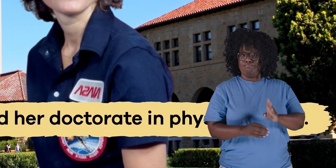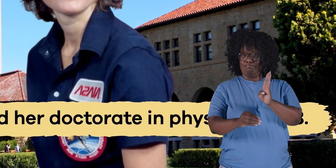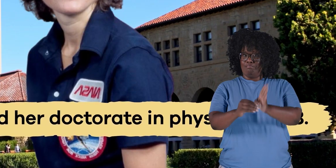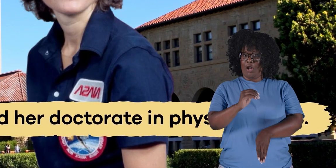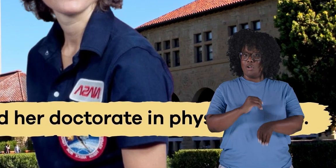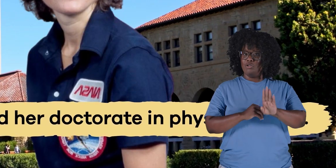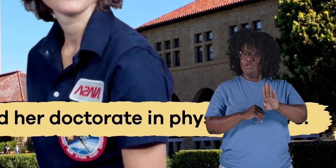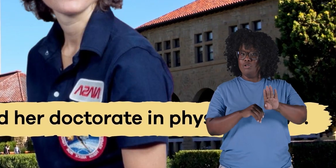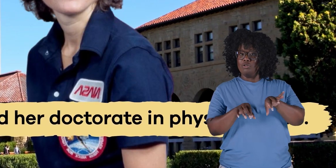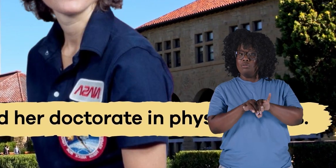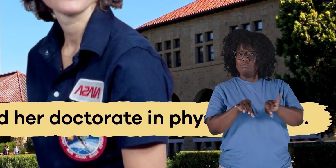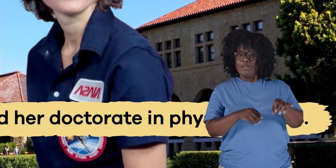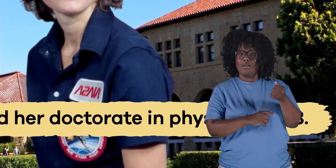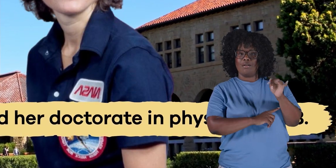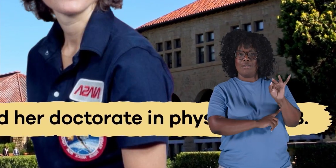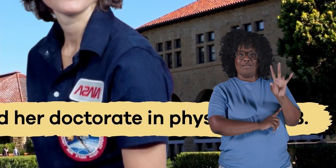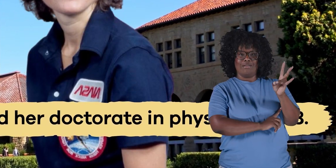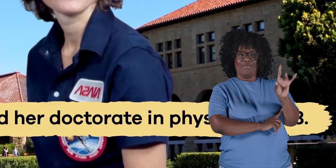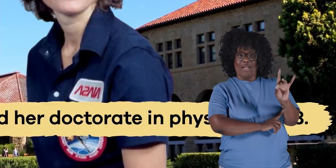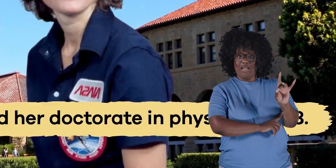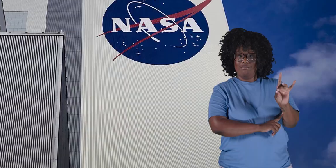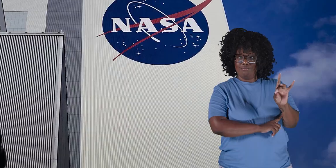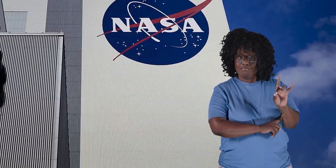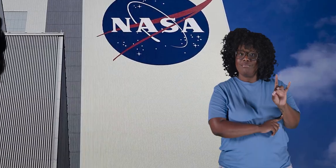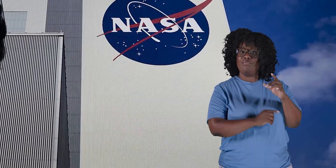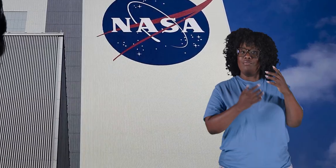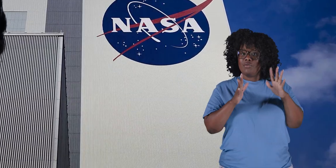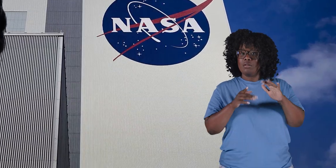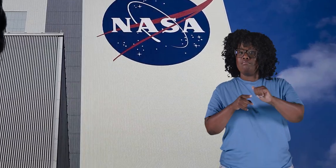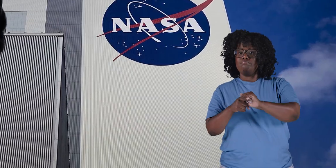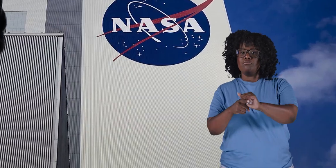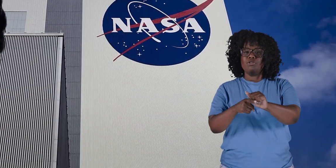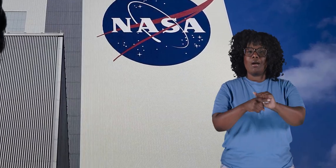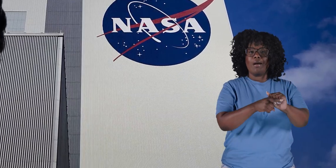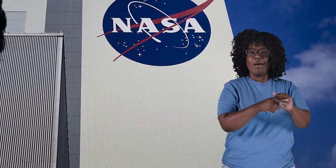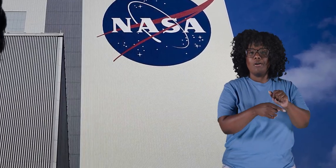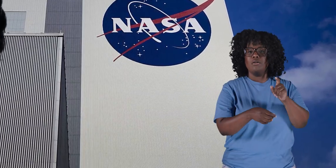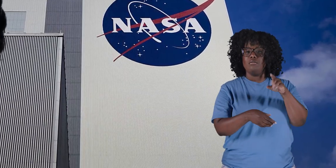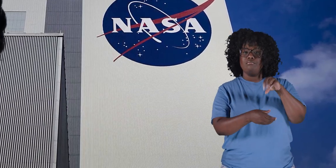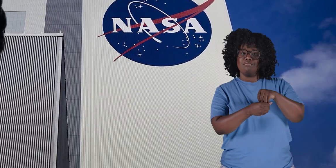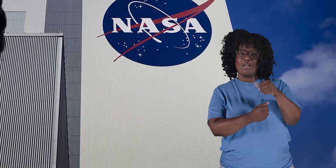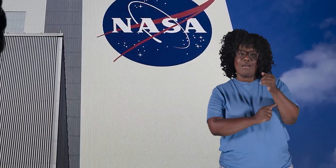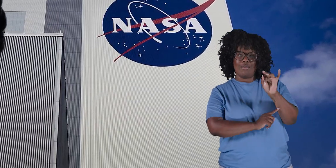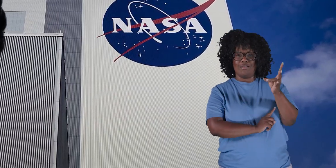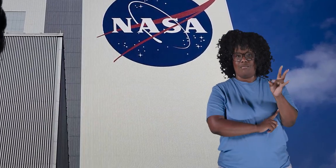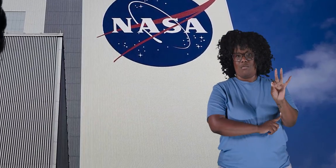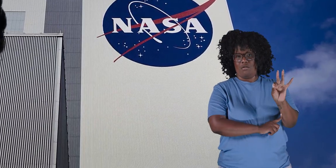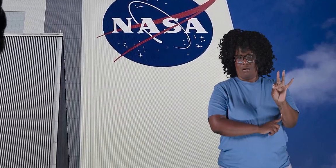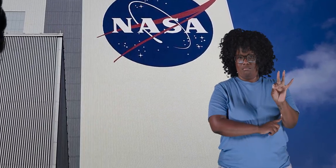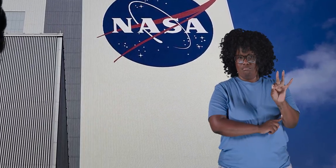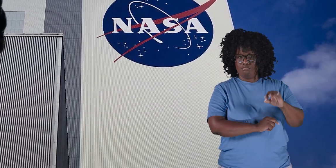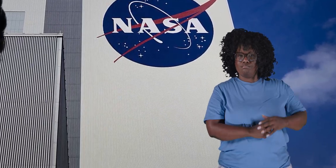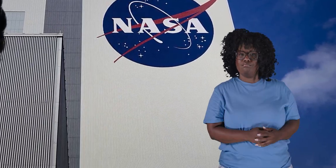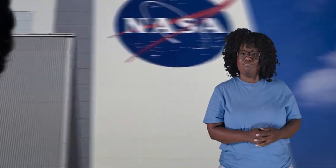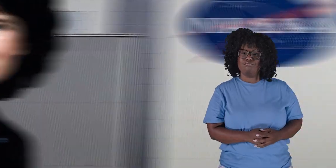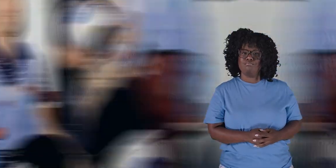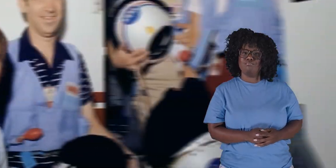completed her doctorate in physics in 1978, and then finished the astronaut training program in 1979.